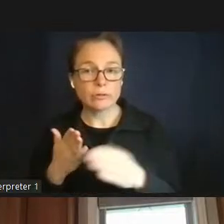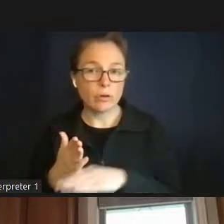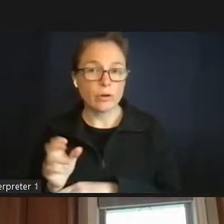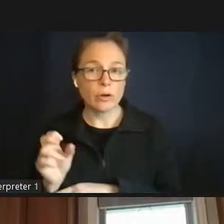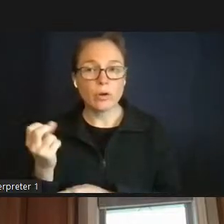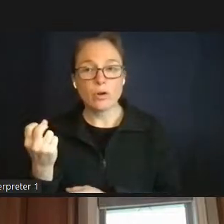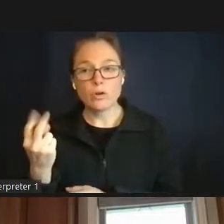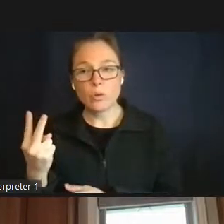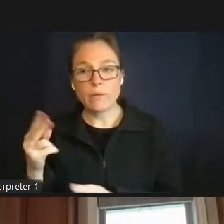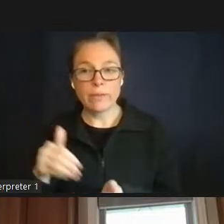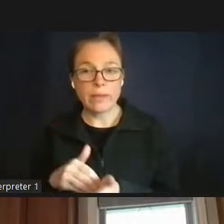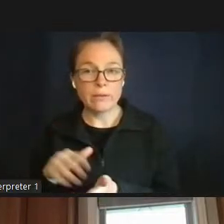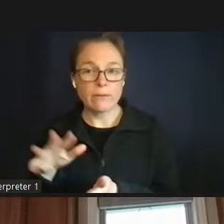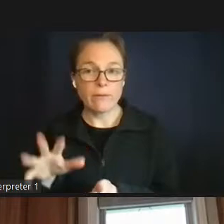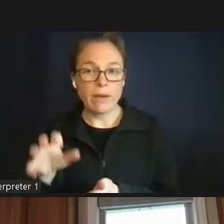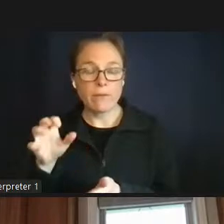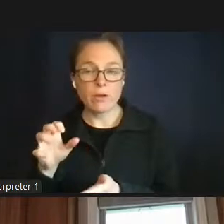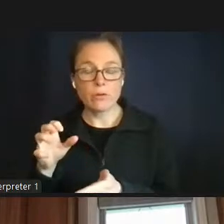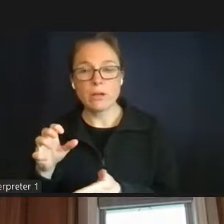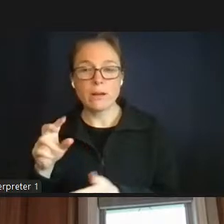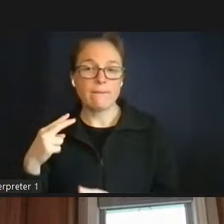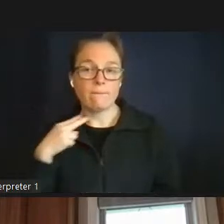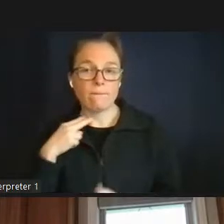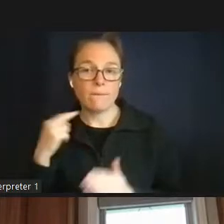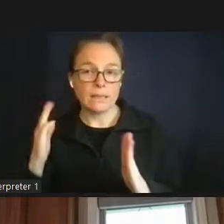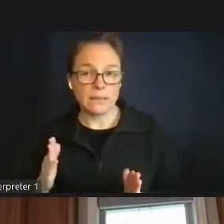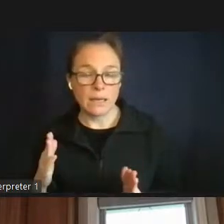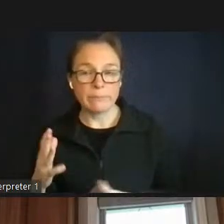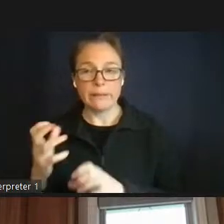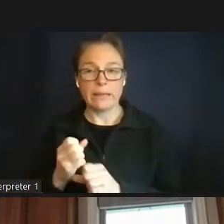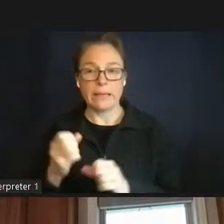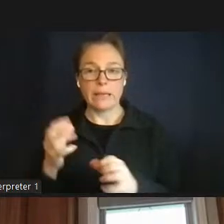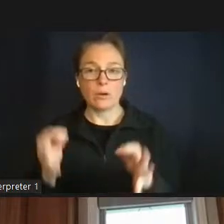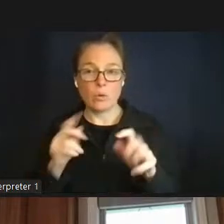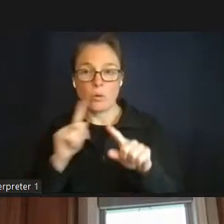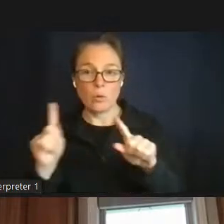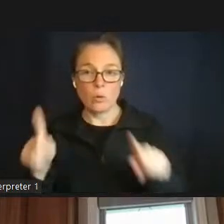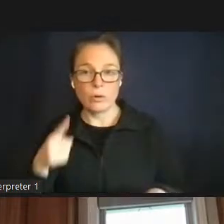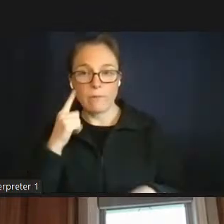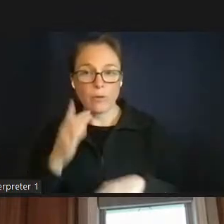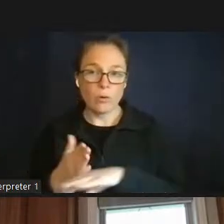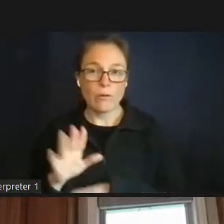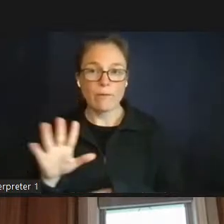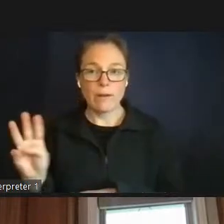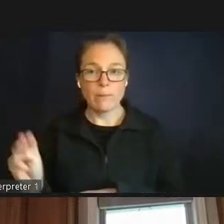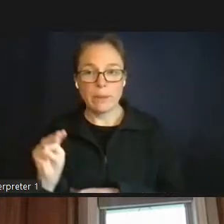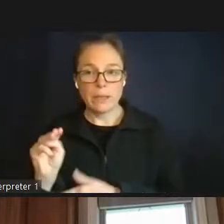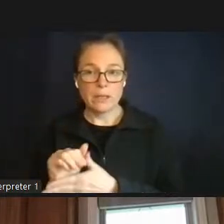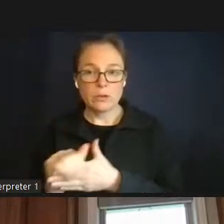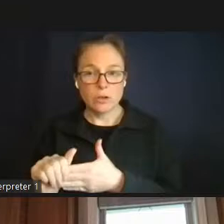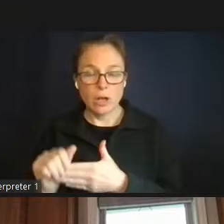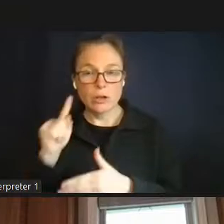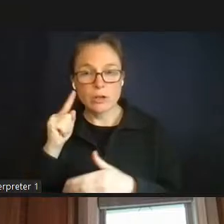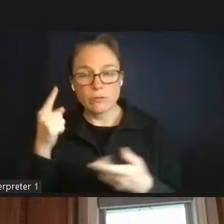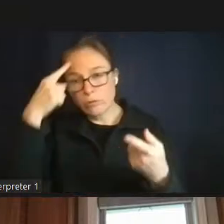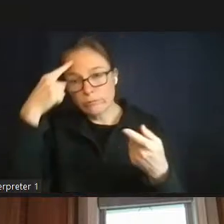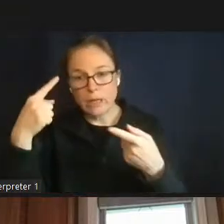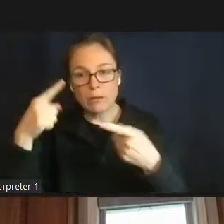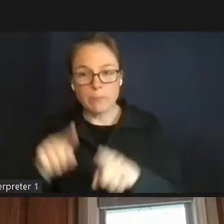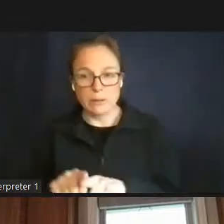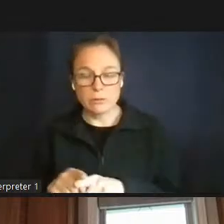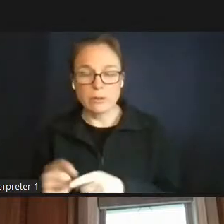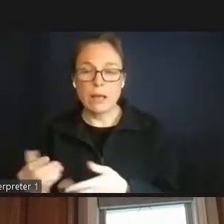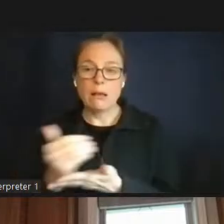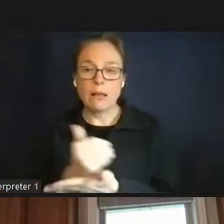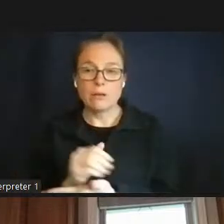crime victims, obtains court orders for more than $5 million in victim restitution, and collects over $35 million